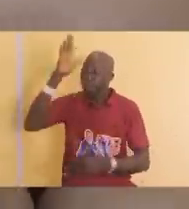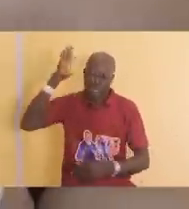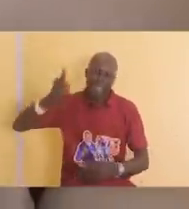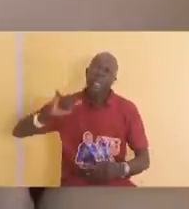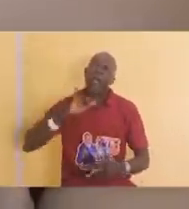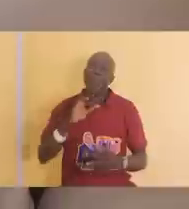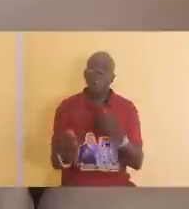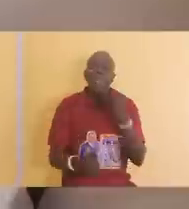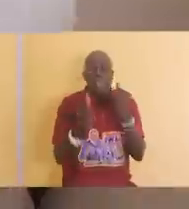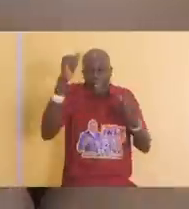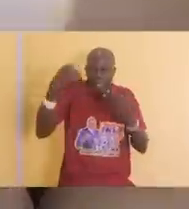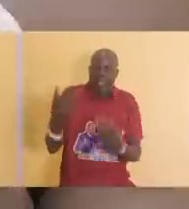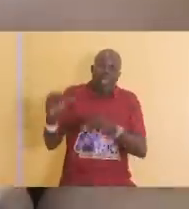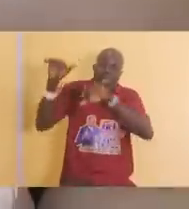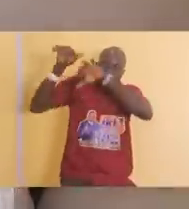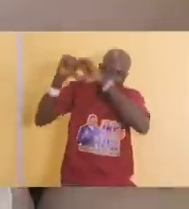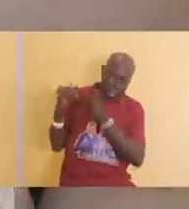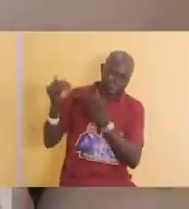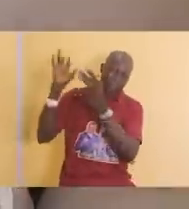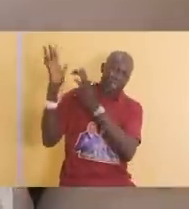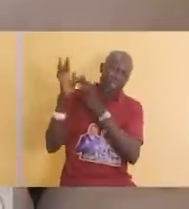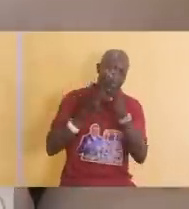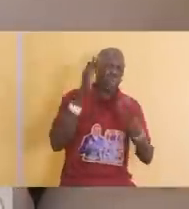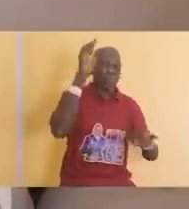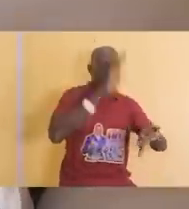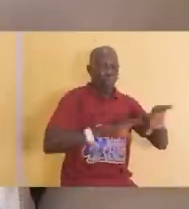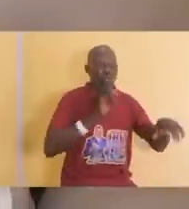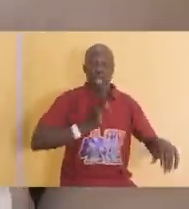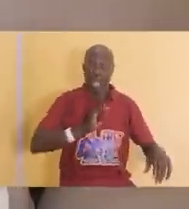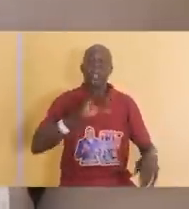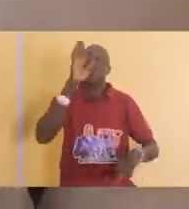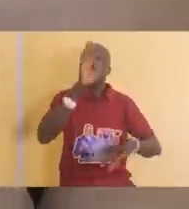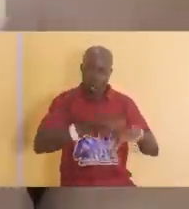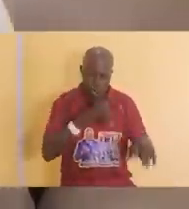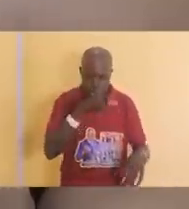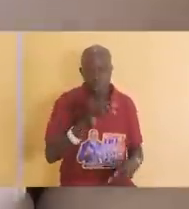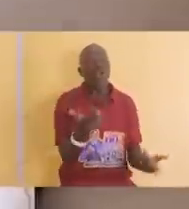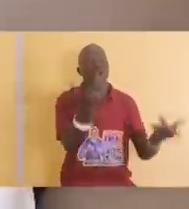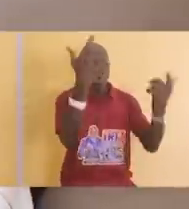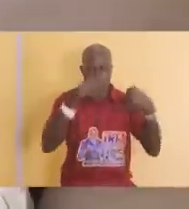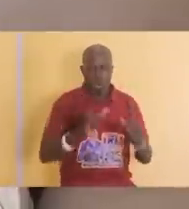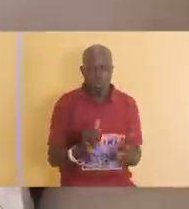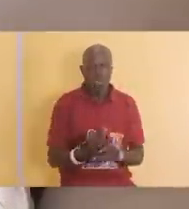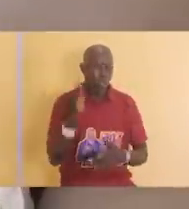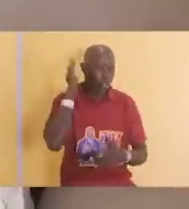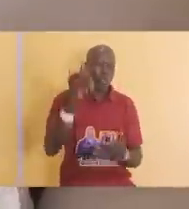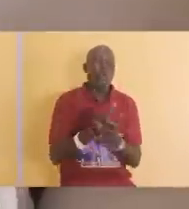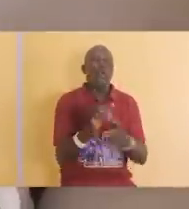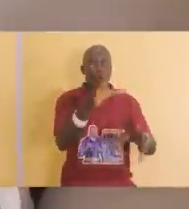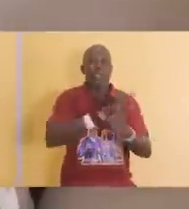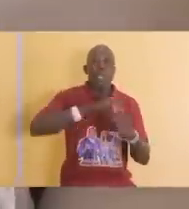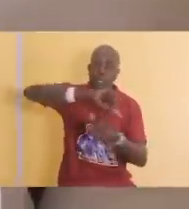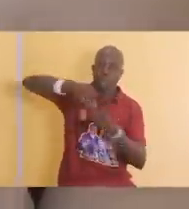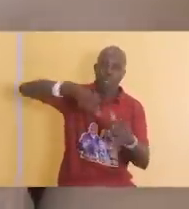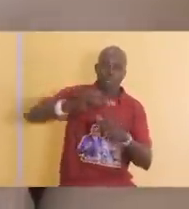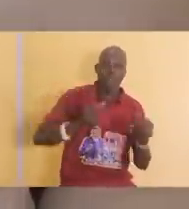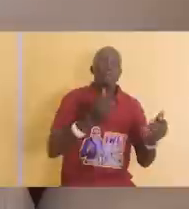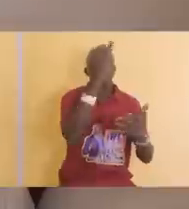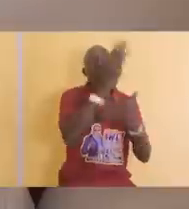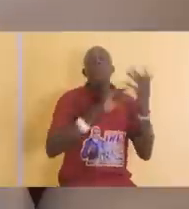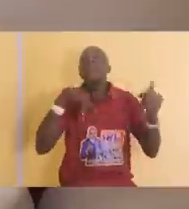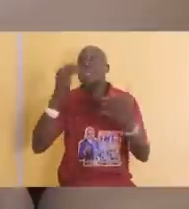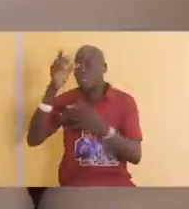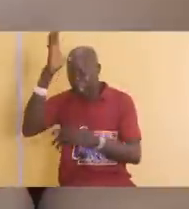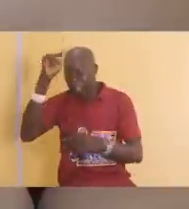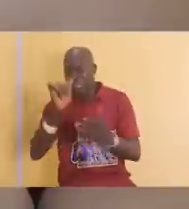plan. The heavy laden. Yes, you don't pay. It's Jesus that calls. I am calling. You. That should come. That's what Bauru. To take the call. Daddy.